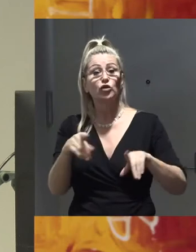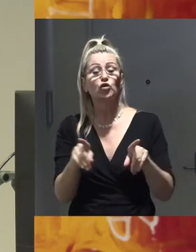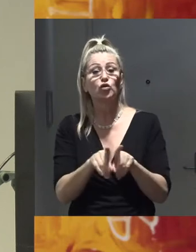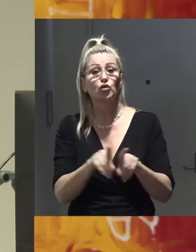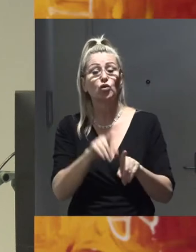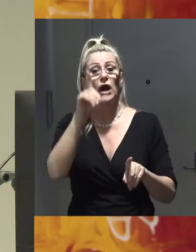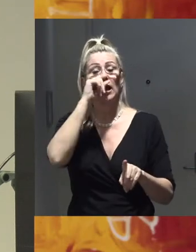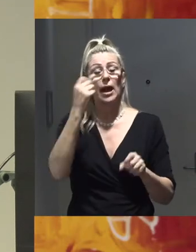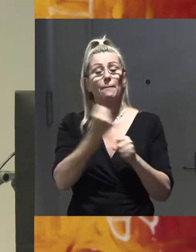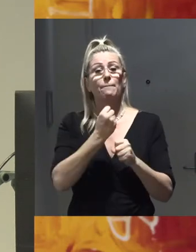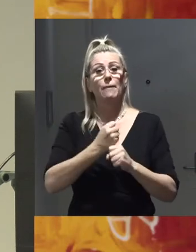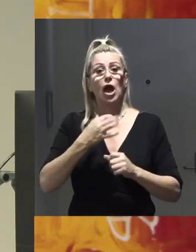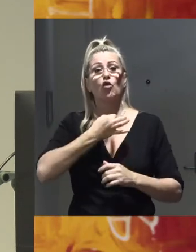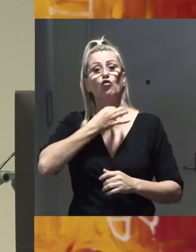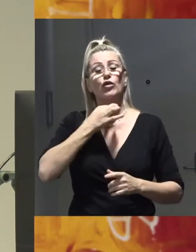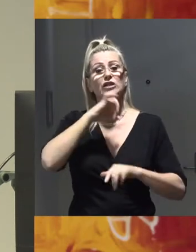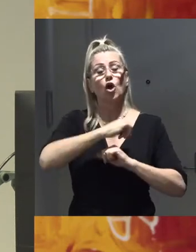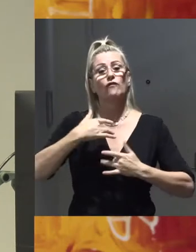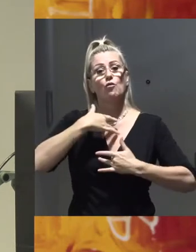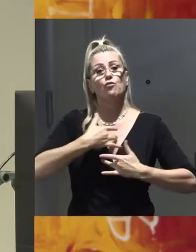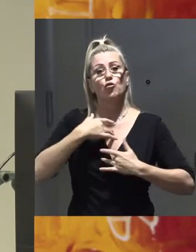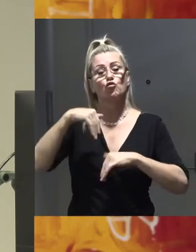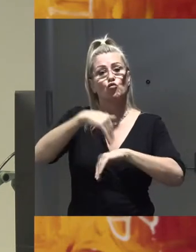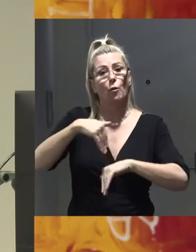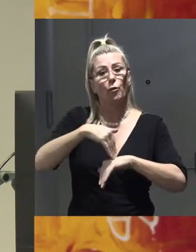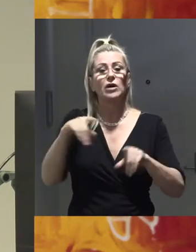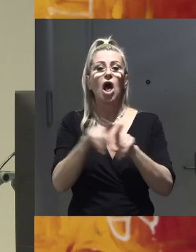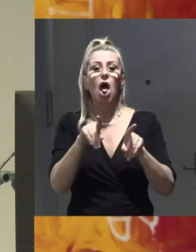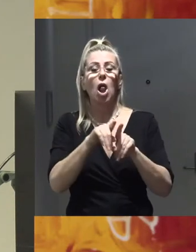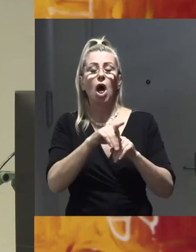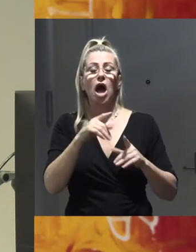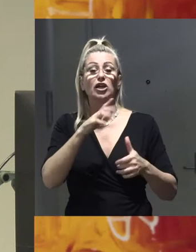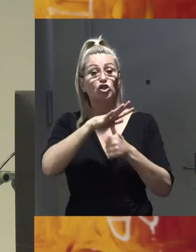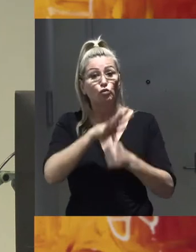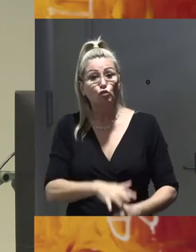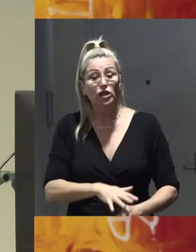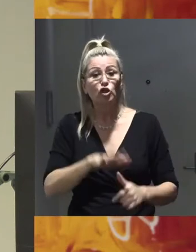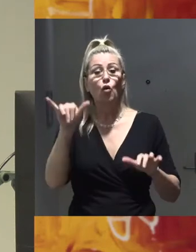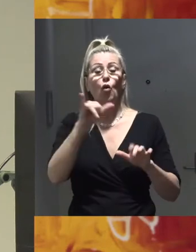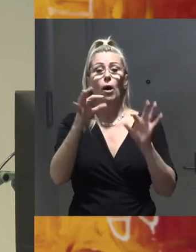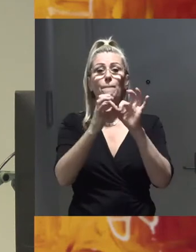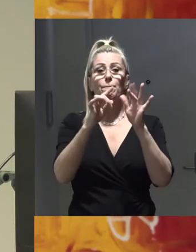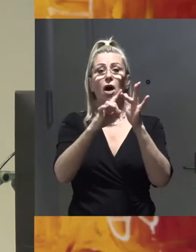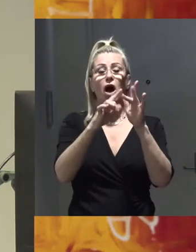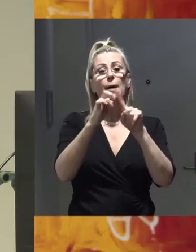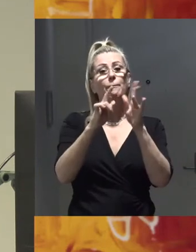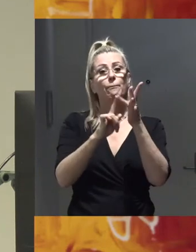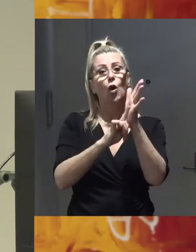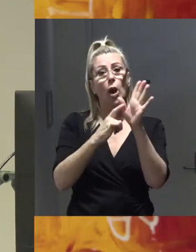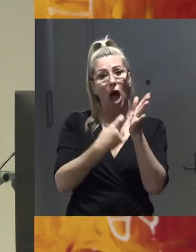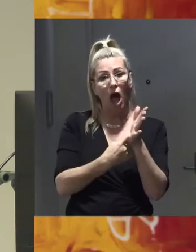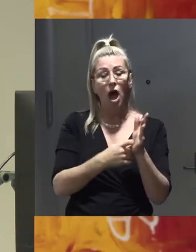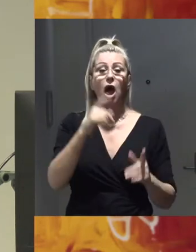mood conditions such as depression and bipolar. For example, people struggling